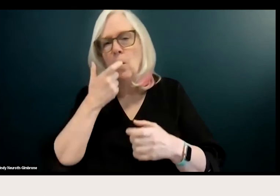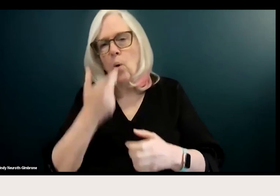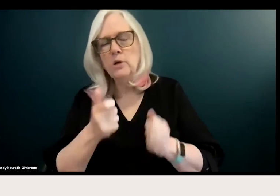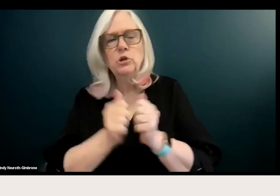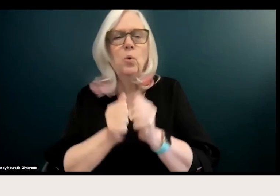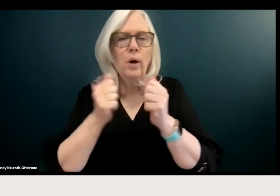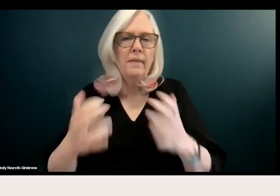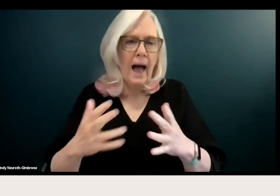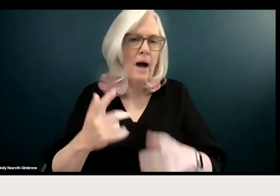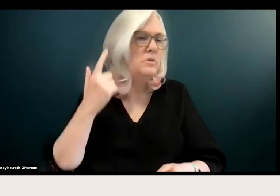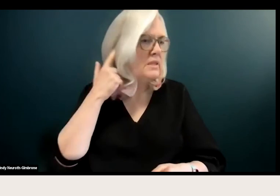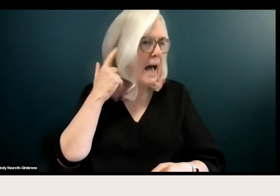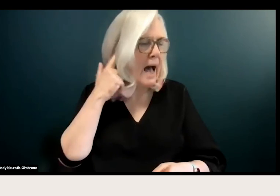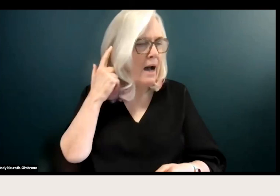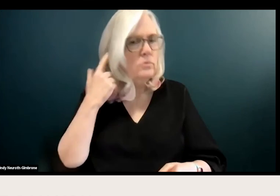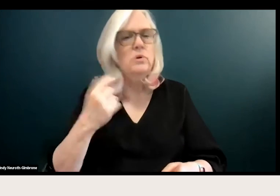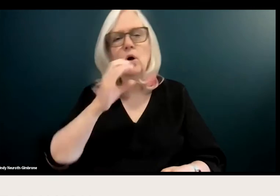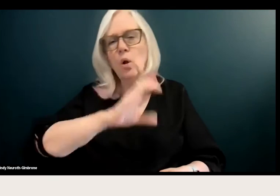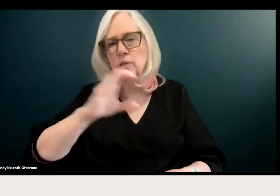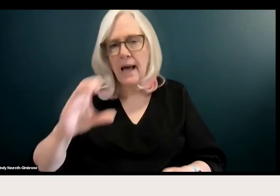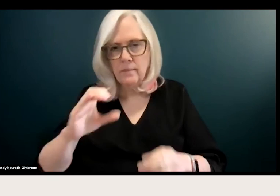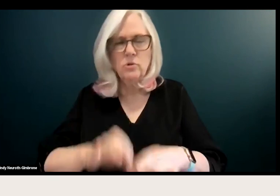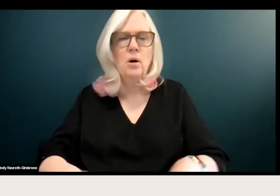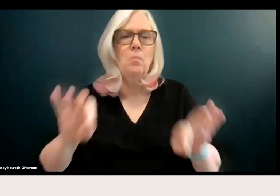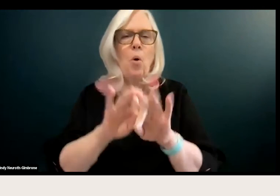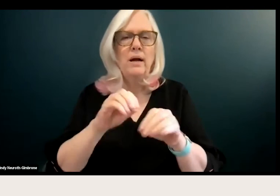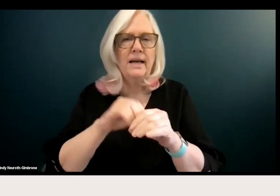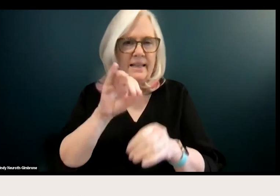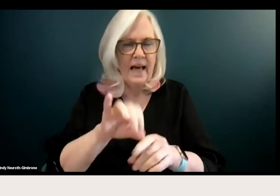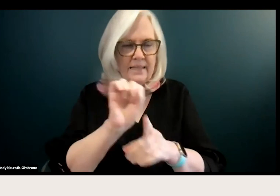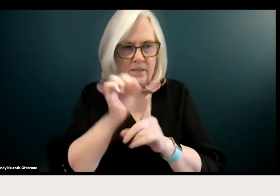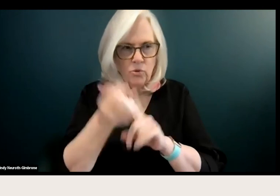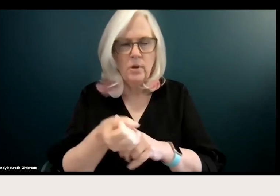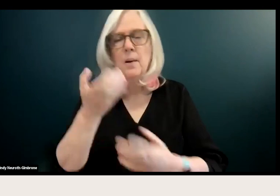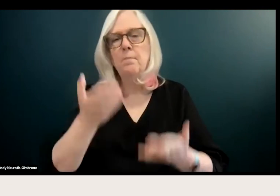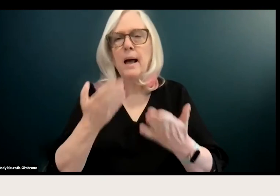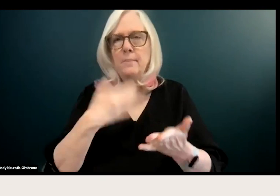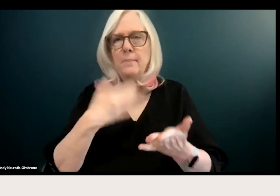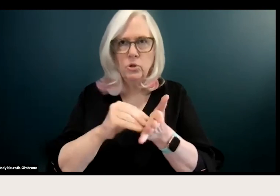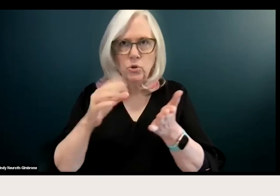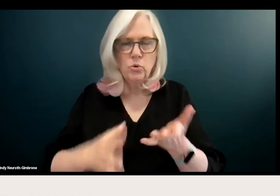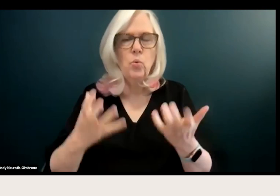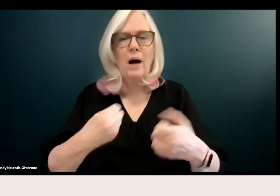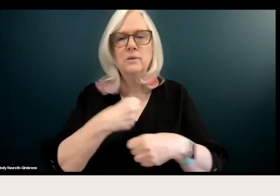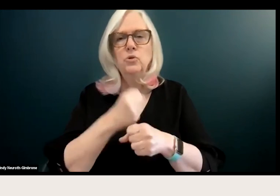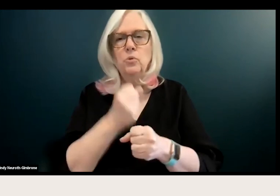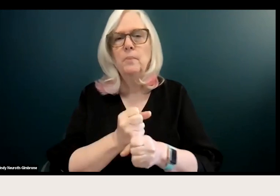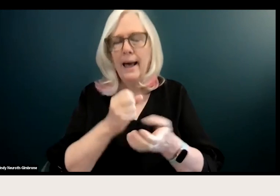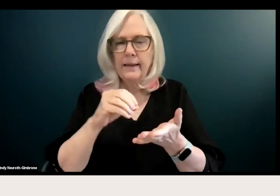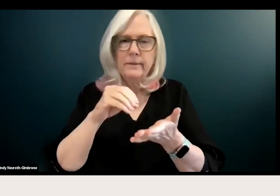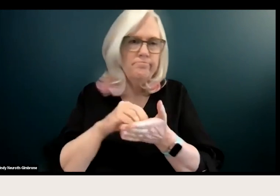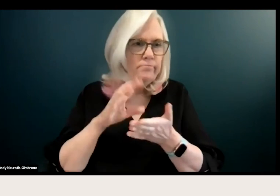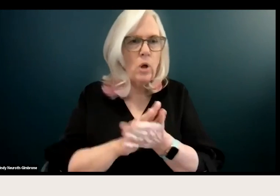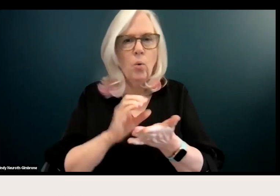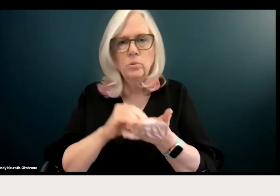Transcriptions and closed captionings are essential in these situations. Maybe a student wants to print out and make notes on an actual transcript.